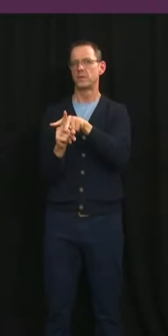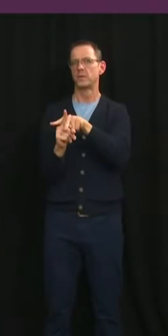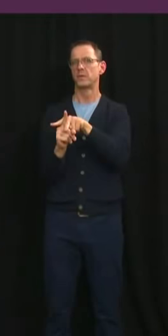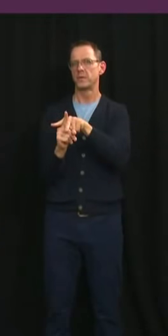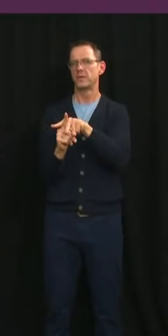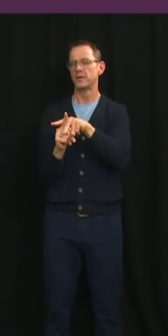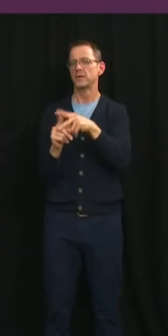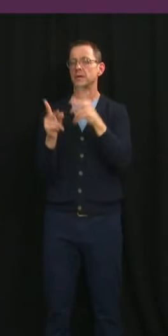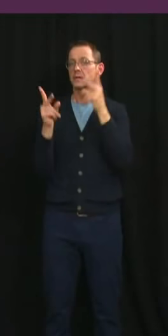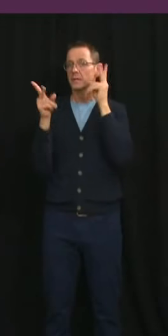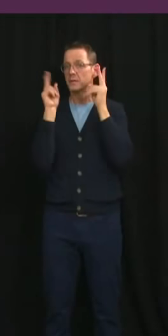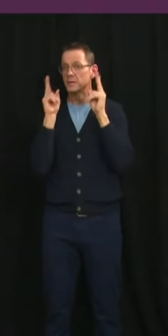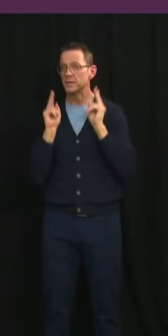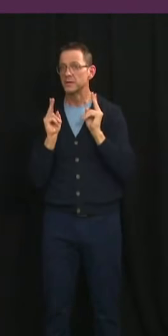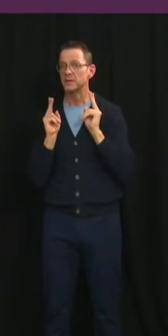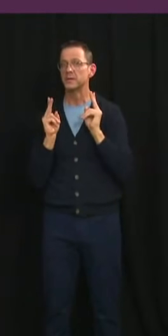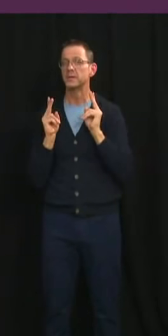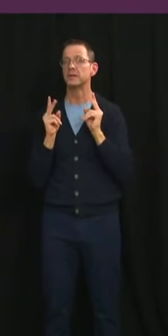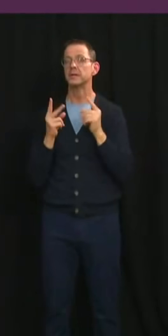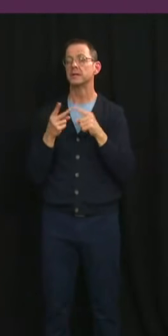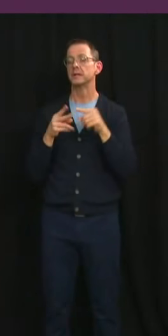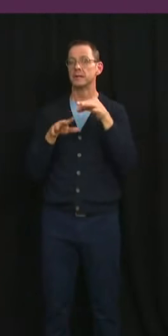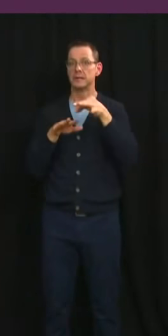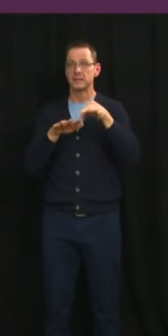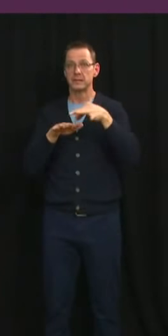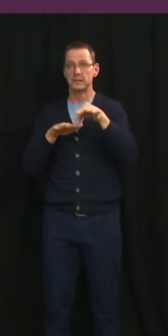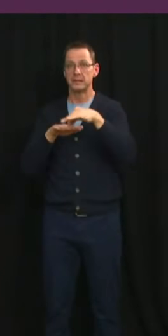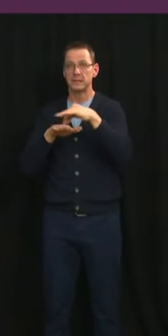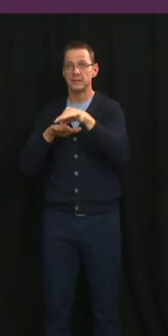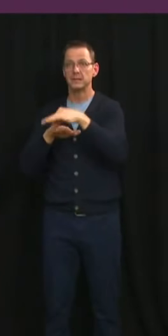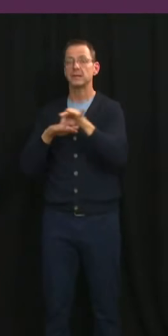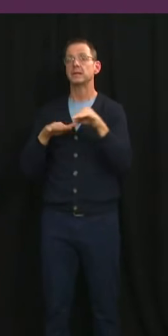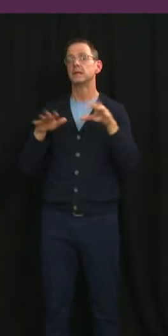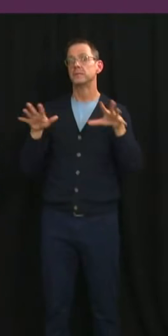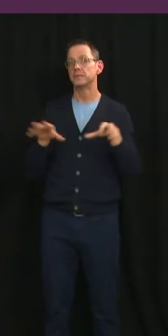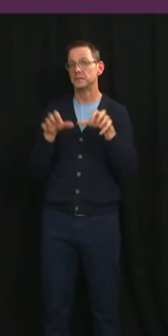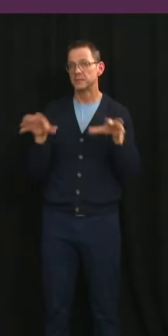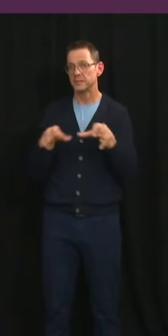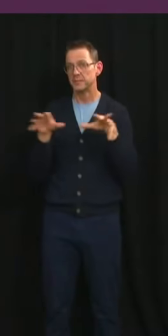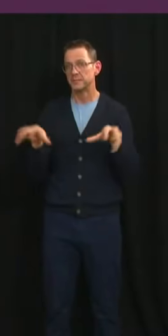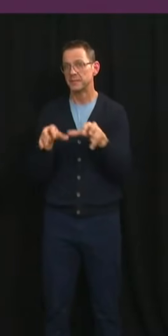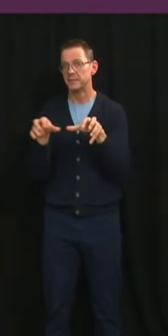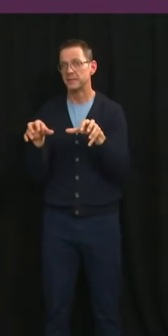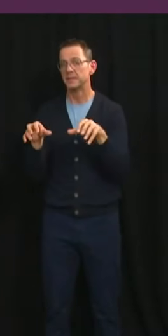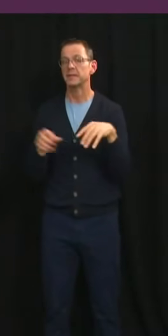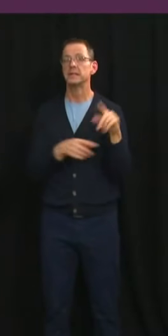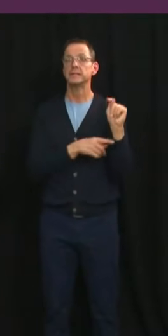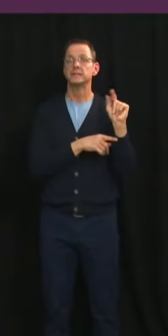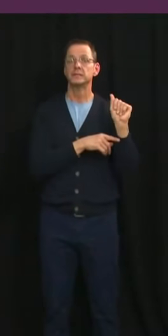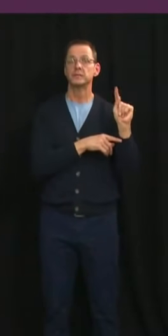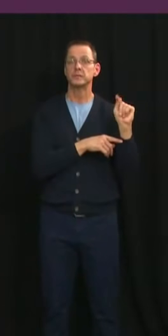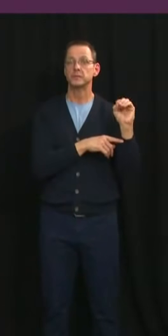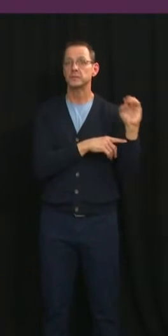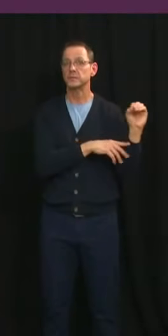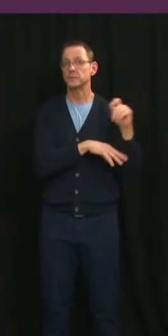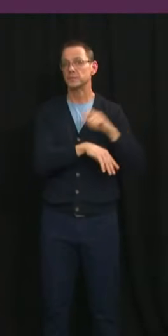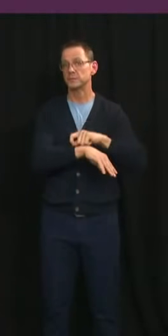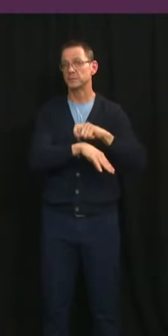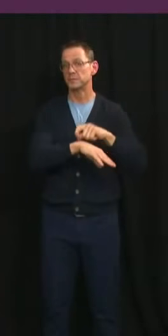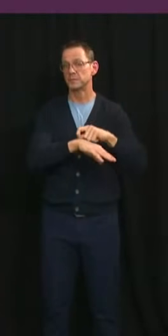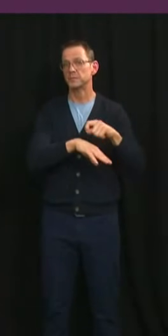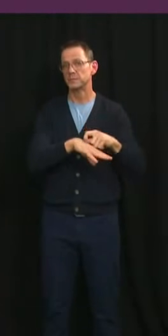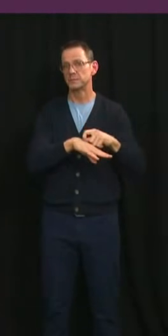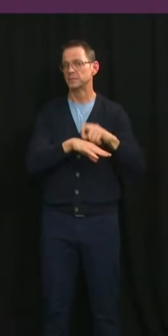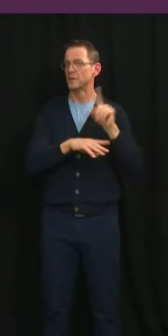services. And I know that one of the most challenging restrictions has been the ban on indoor